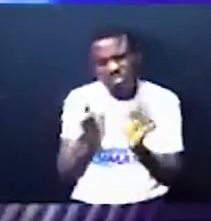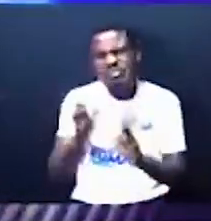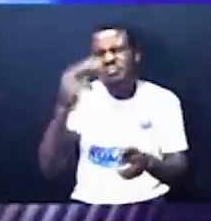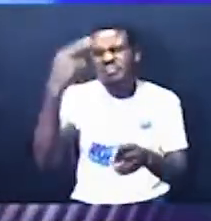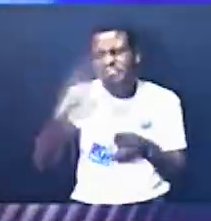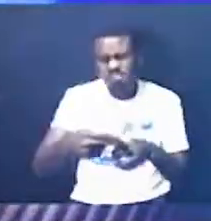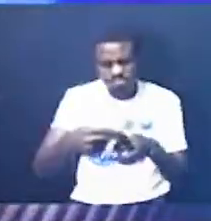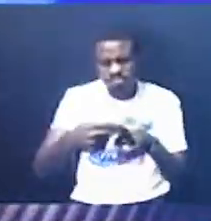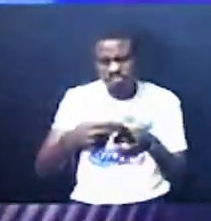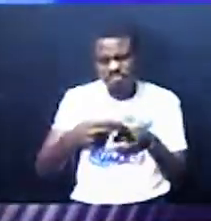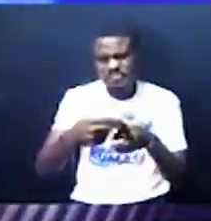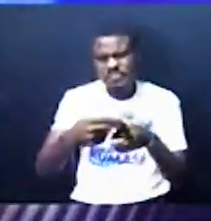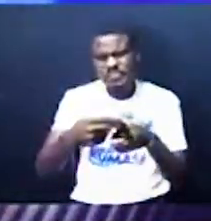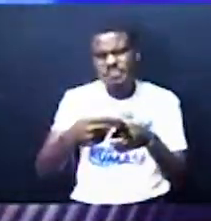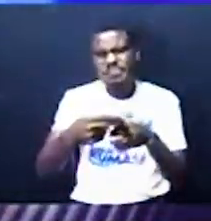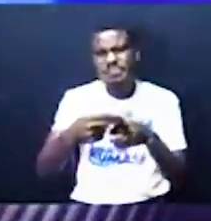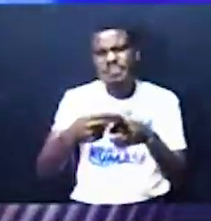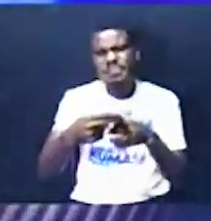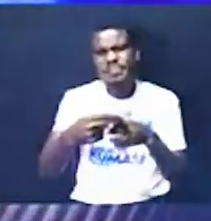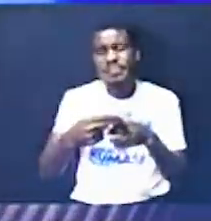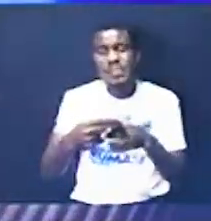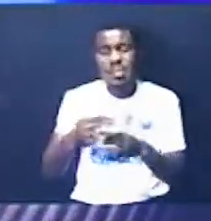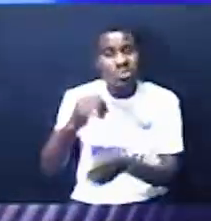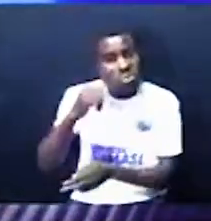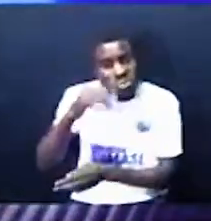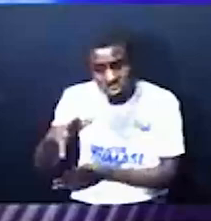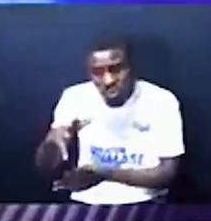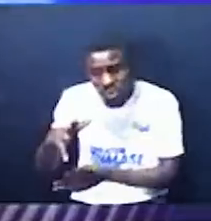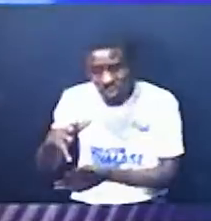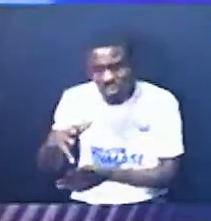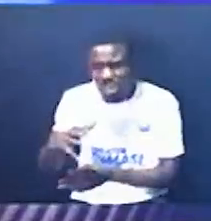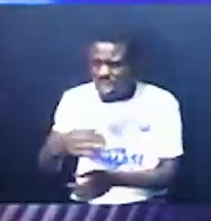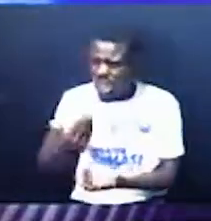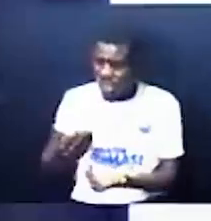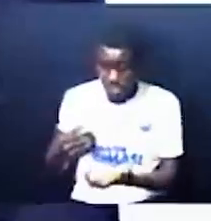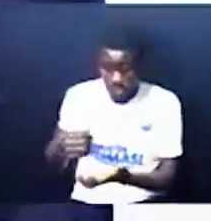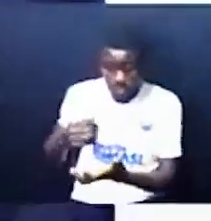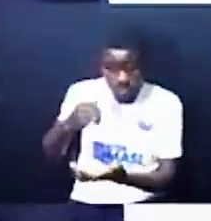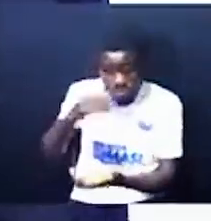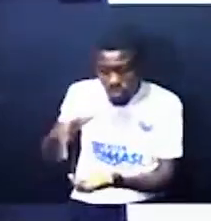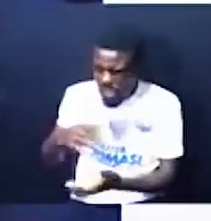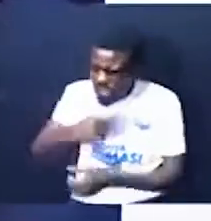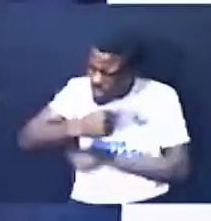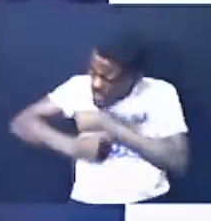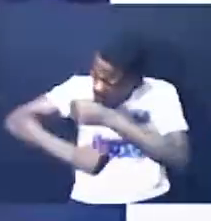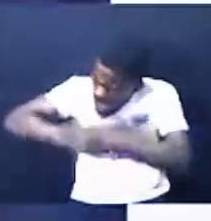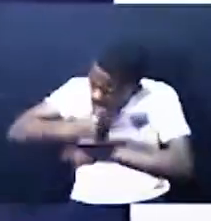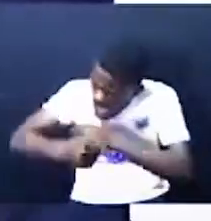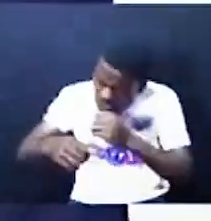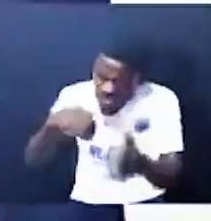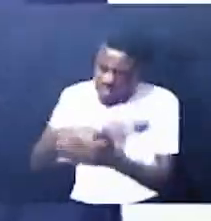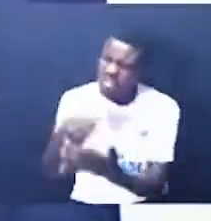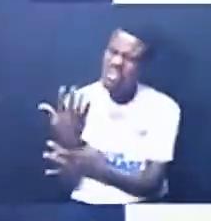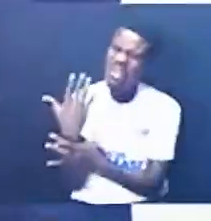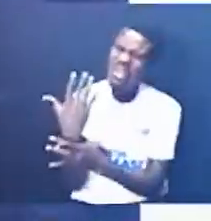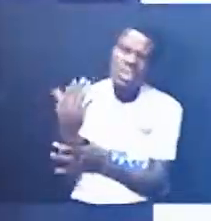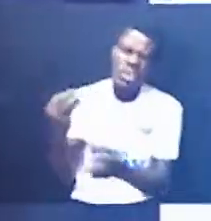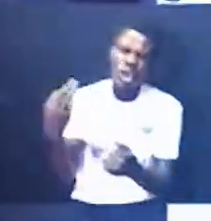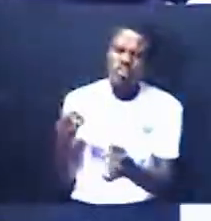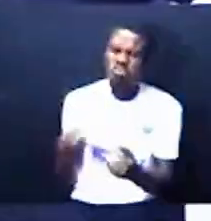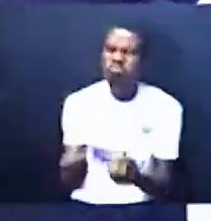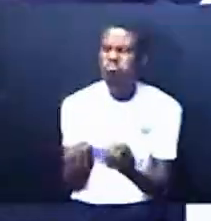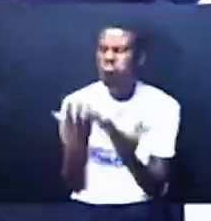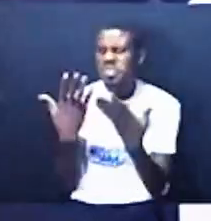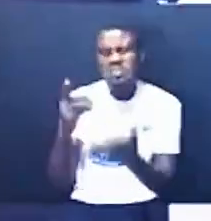Jesus' name. So she has suffered under the hands of many doctors. When you are